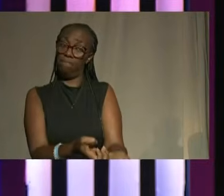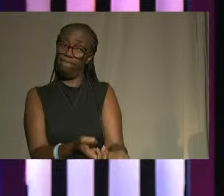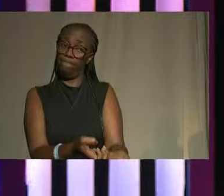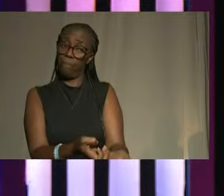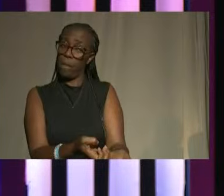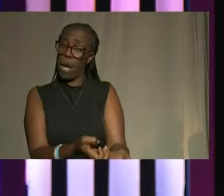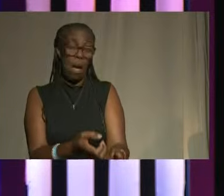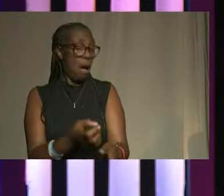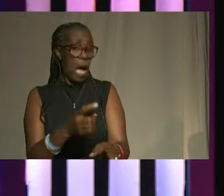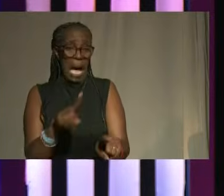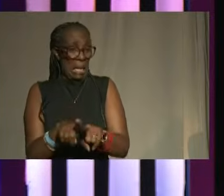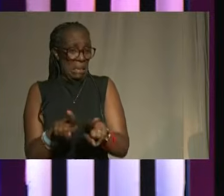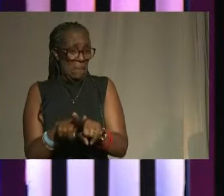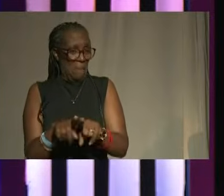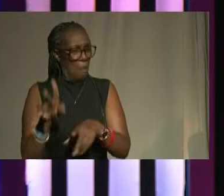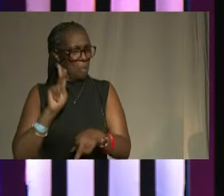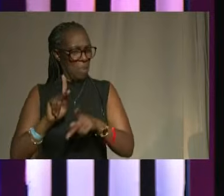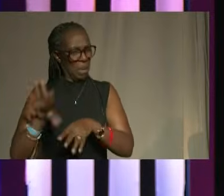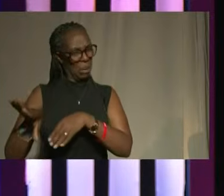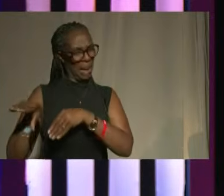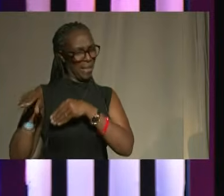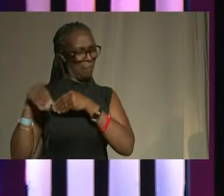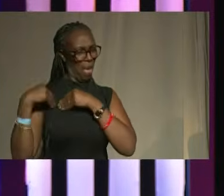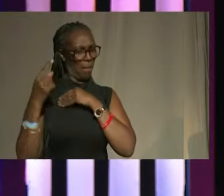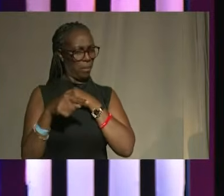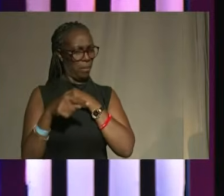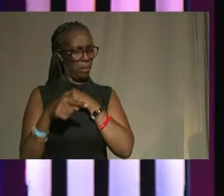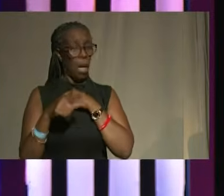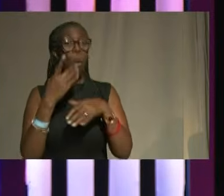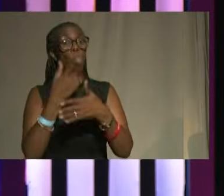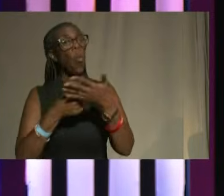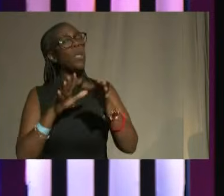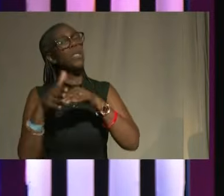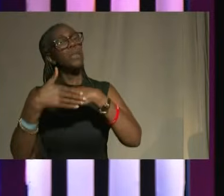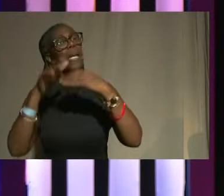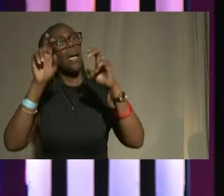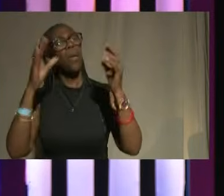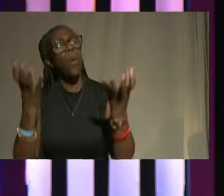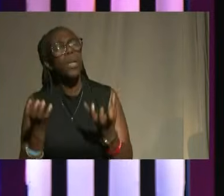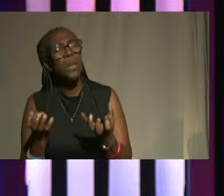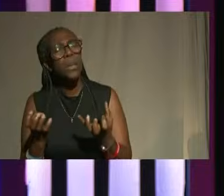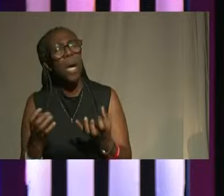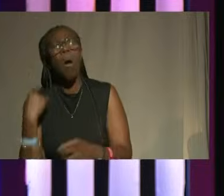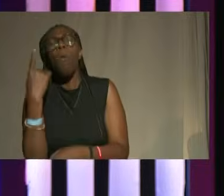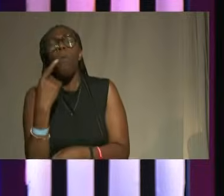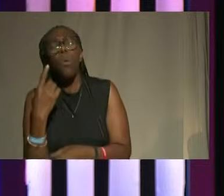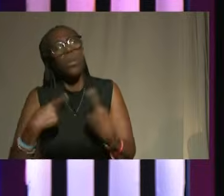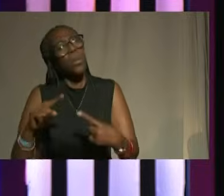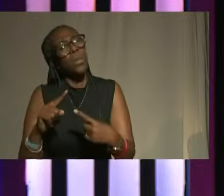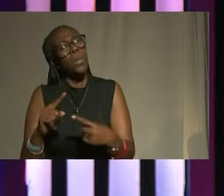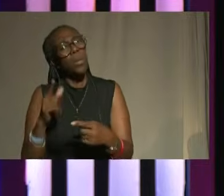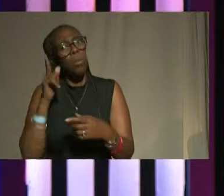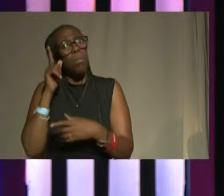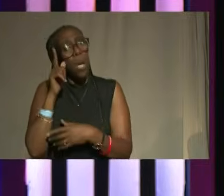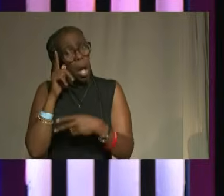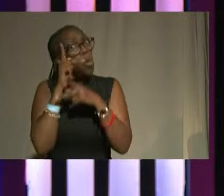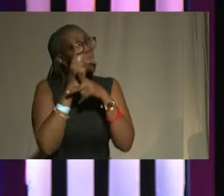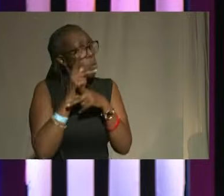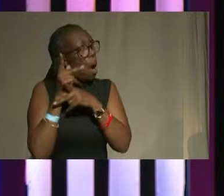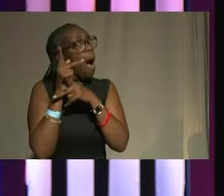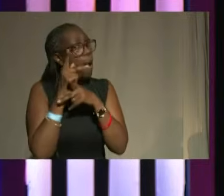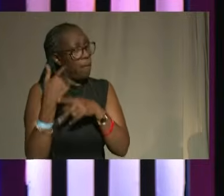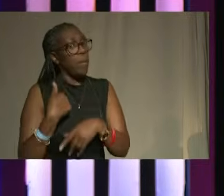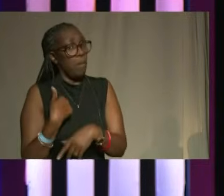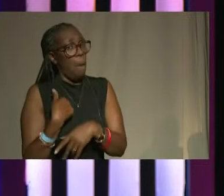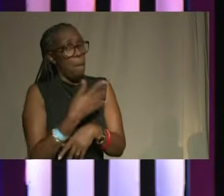are going to accept that. What the Jamaican people want is who is going to look after them, who will bring down crime. Peter Bunting